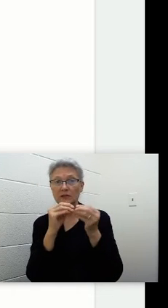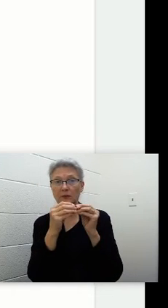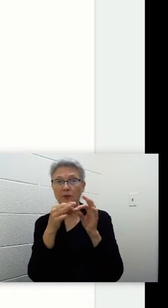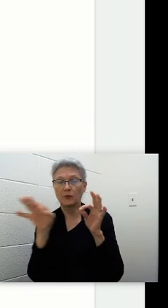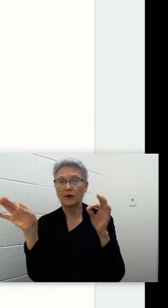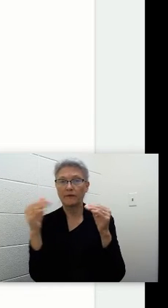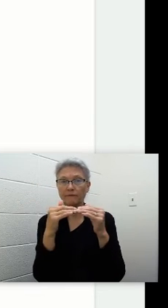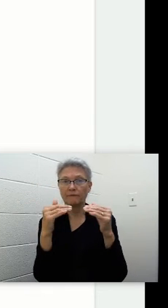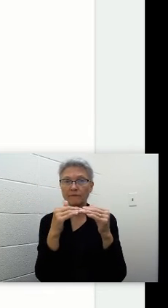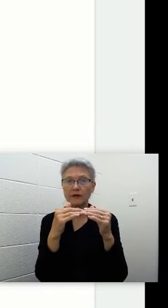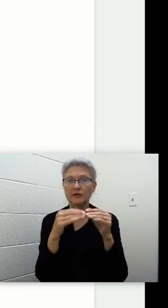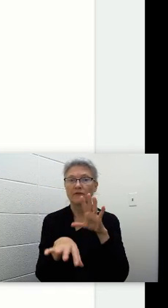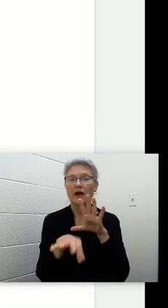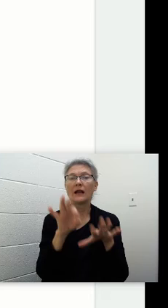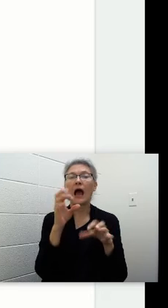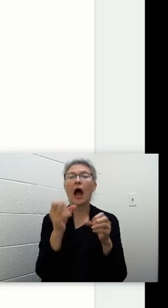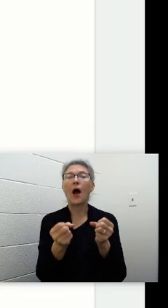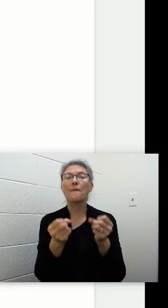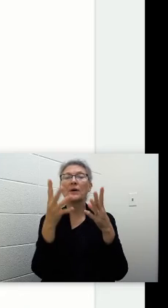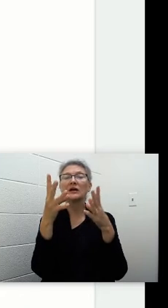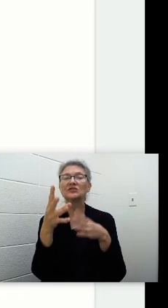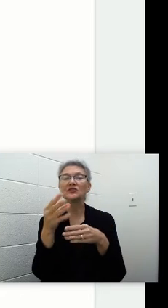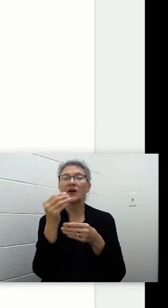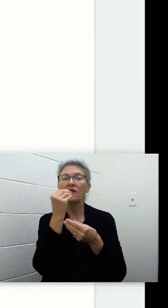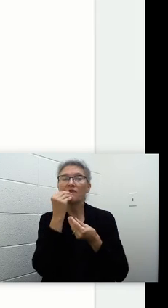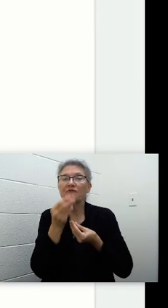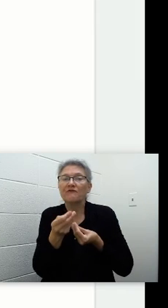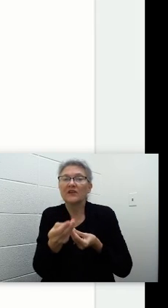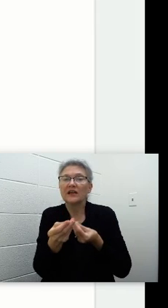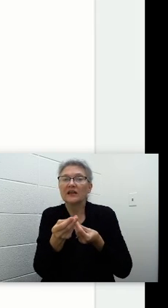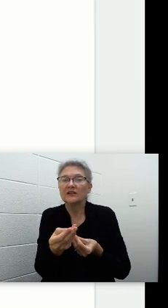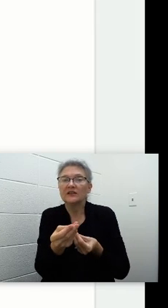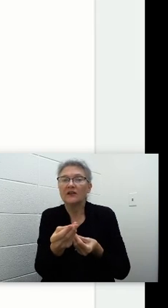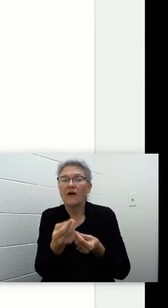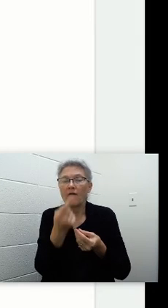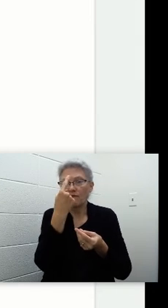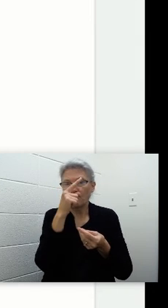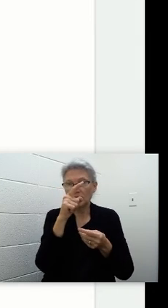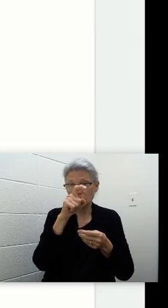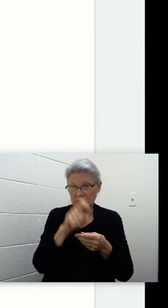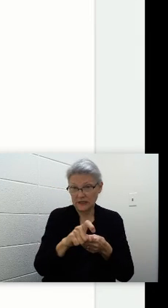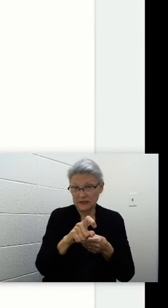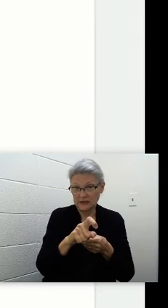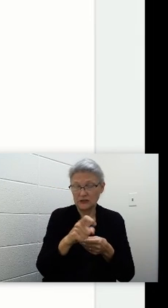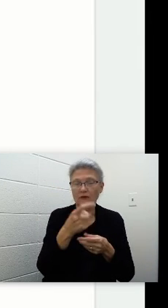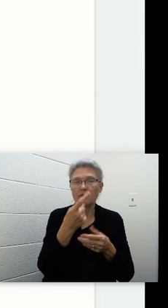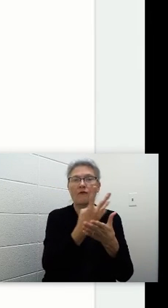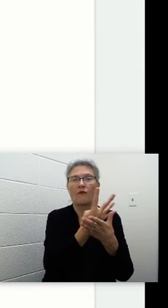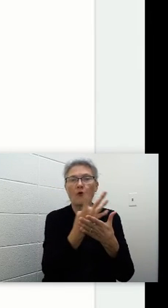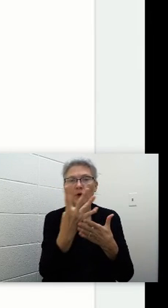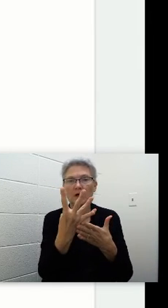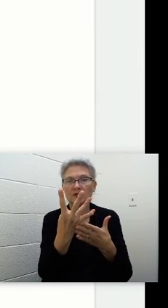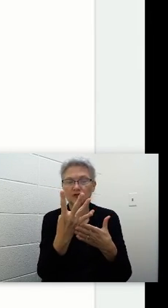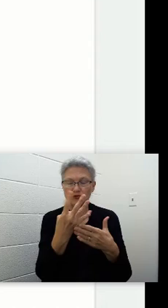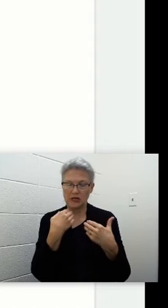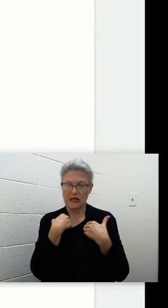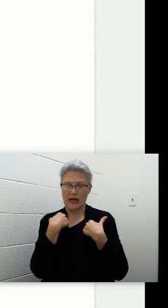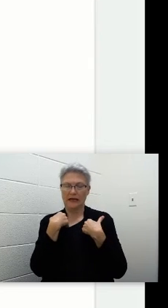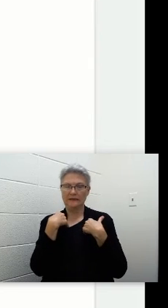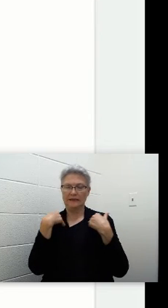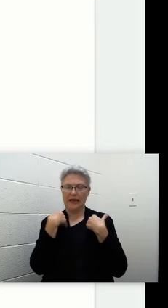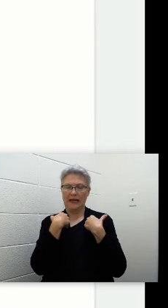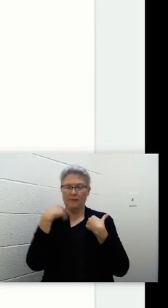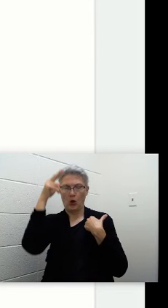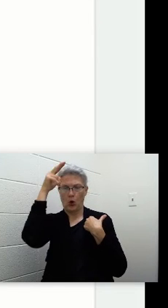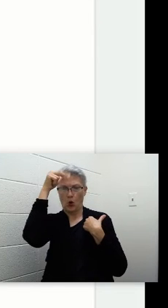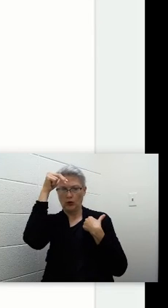to find out how much feed she needs for 4 weeks. So she's got this new animal. She knows that it eats